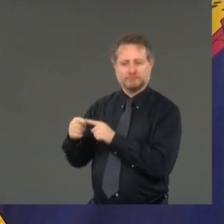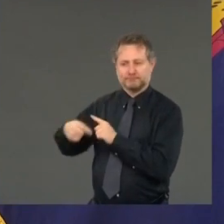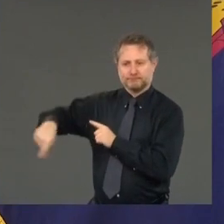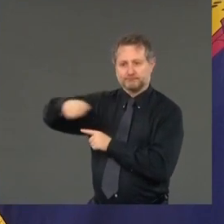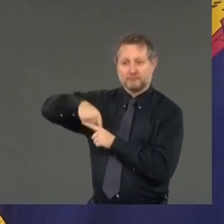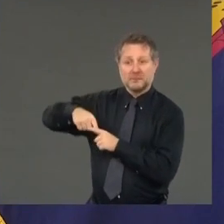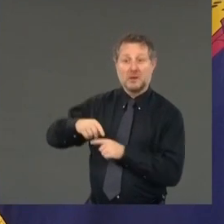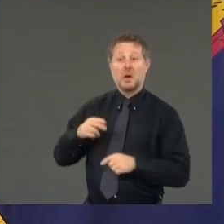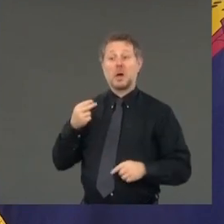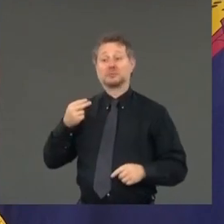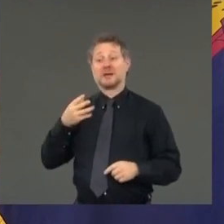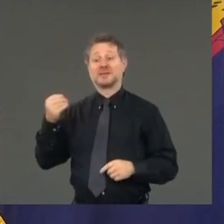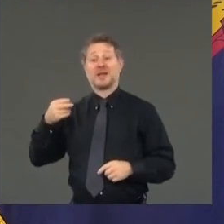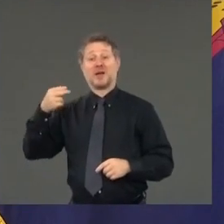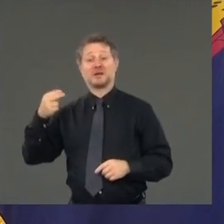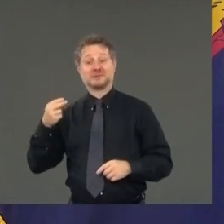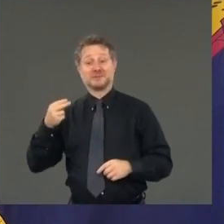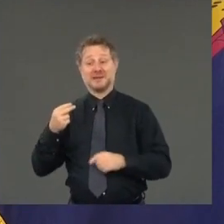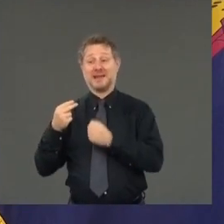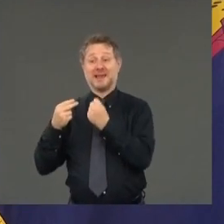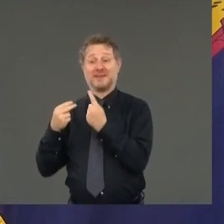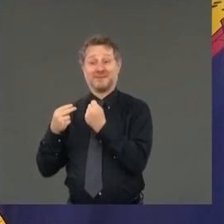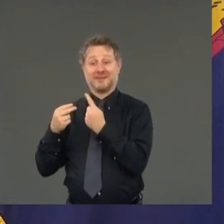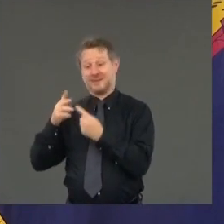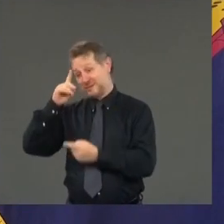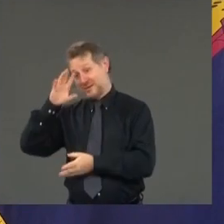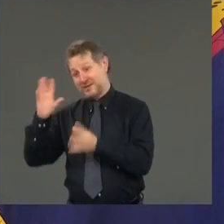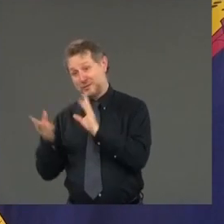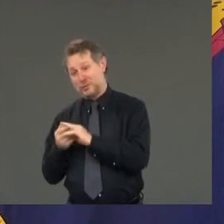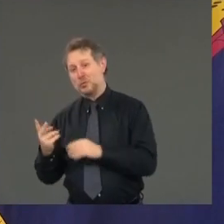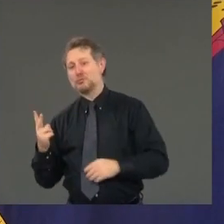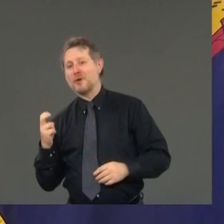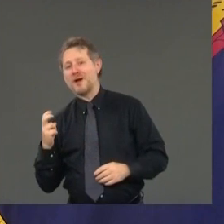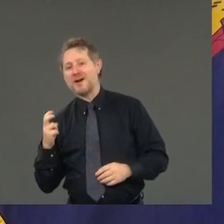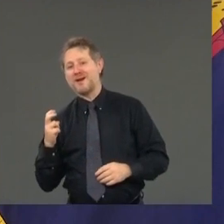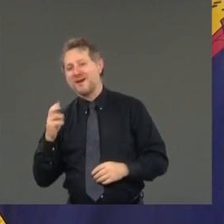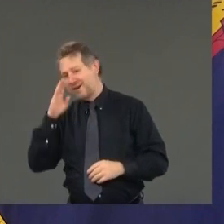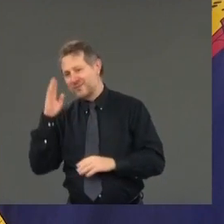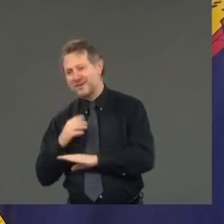H&H is 11 of 200 hospitals.